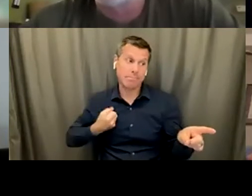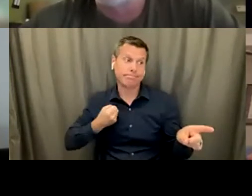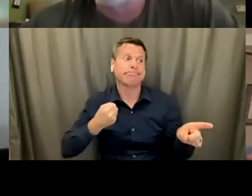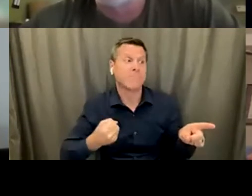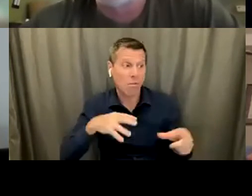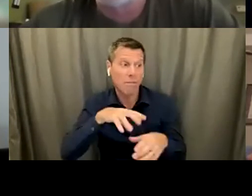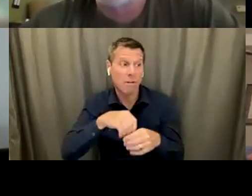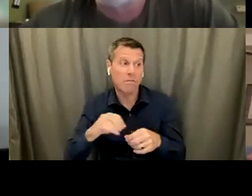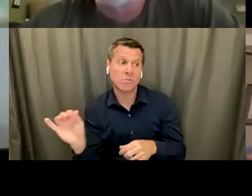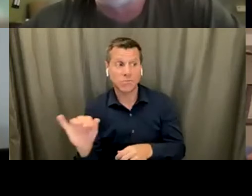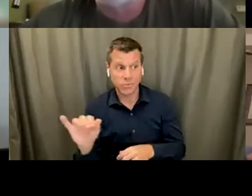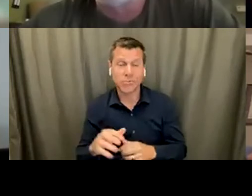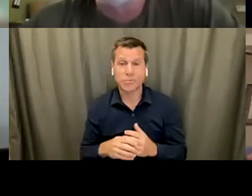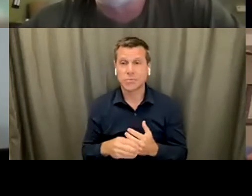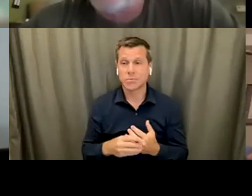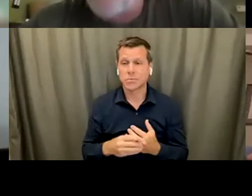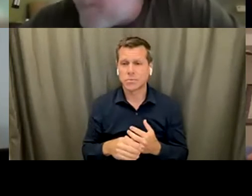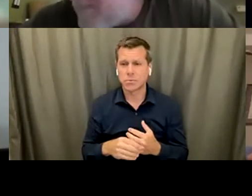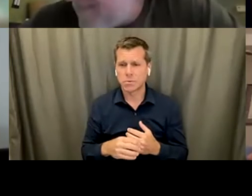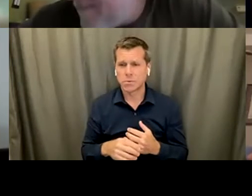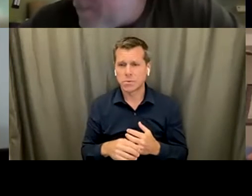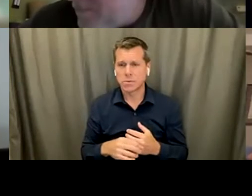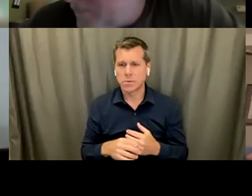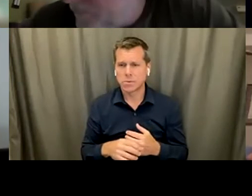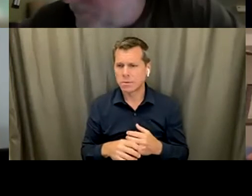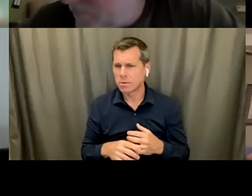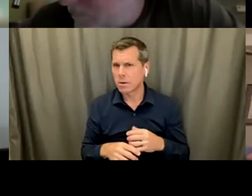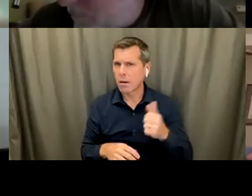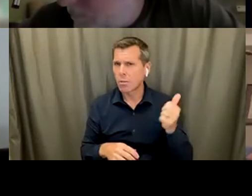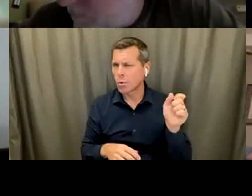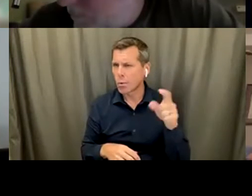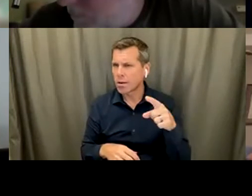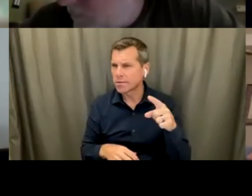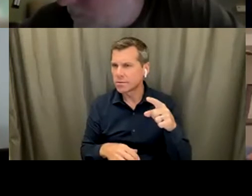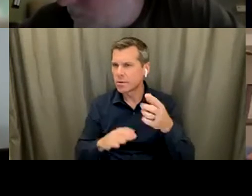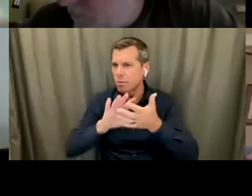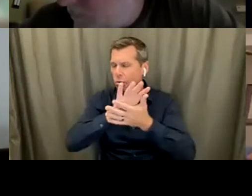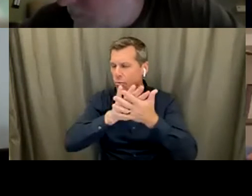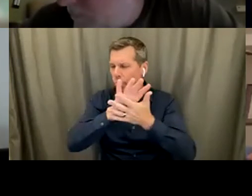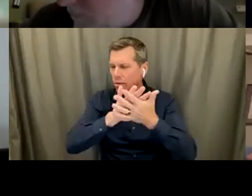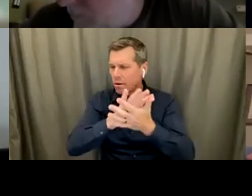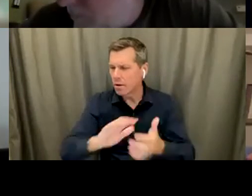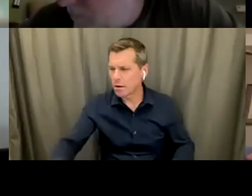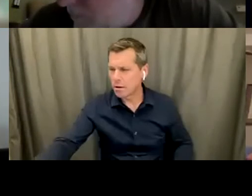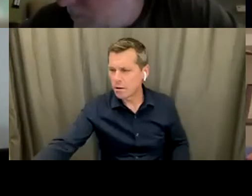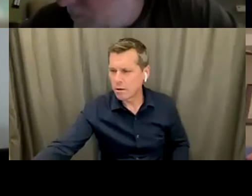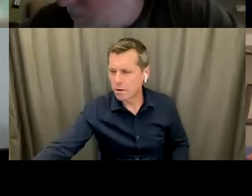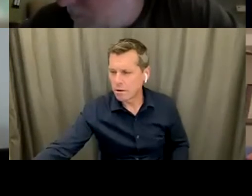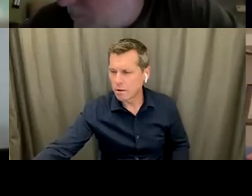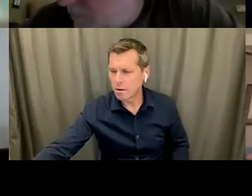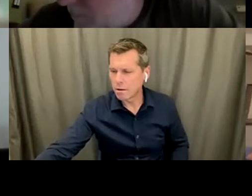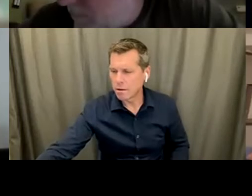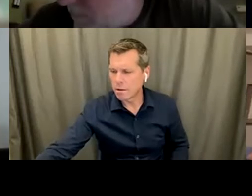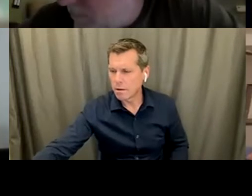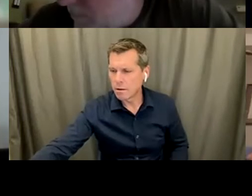you. On a related note, like, if the student does sit in the classroom positive and